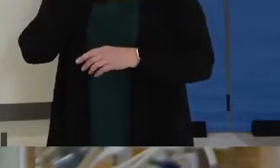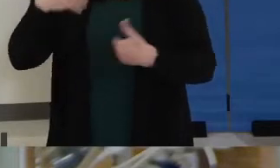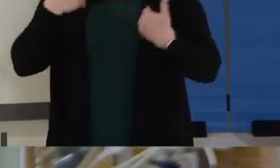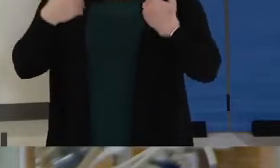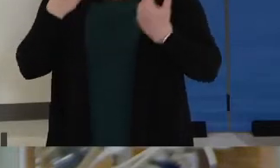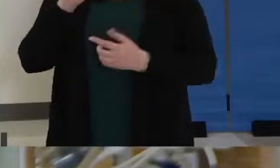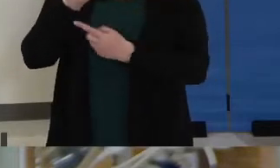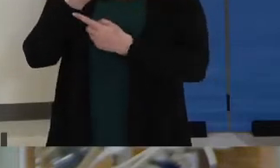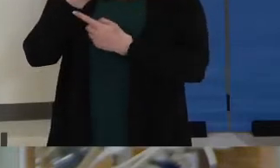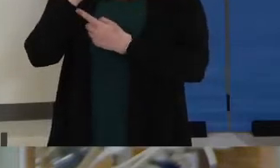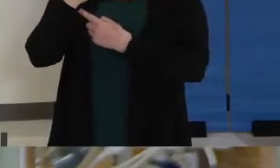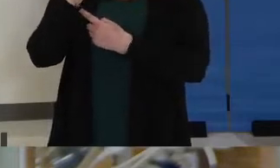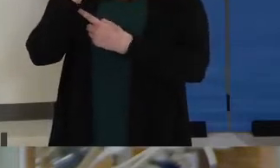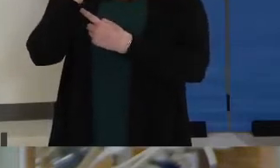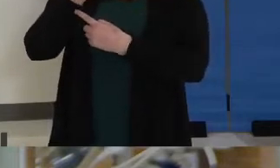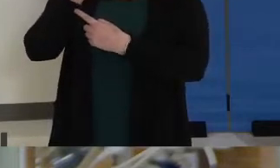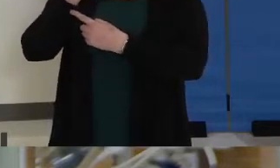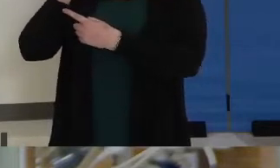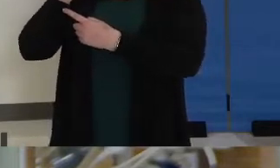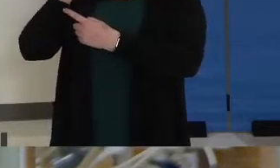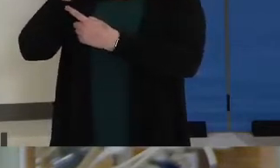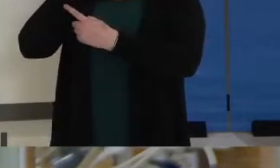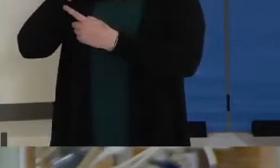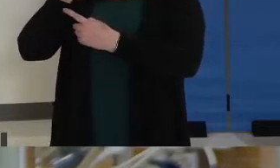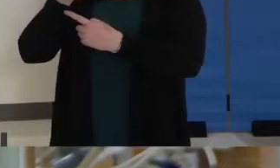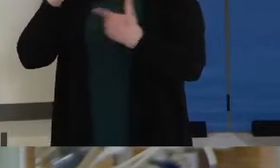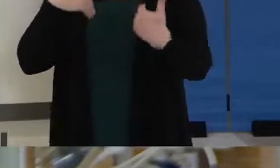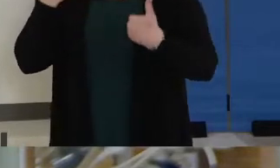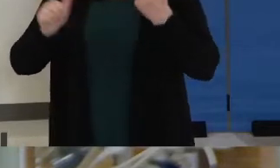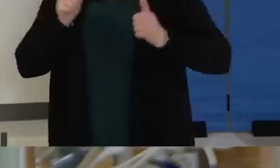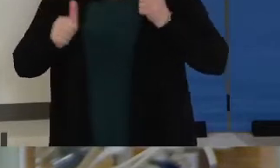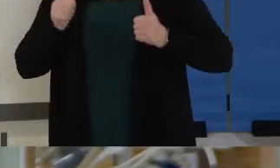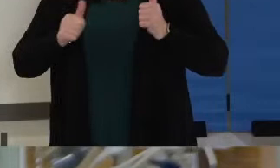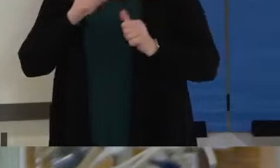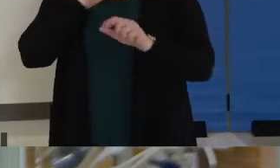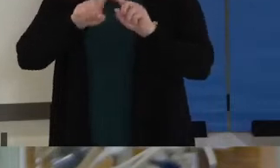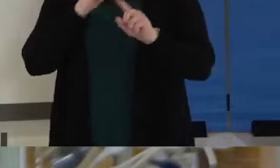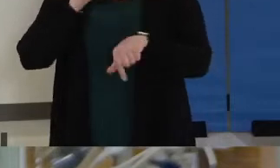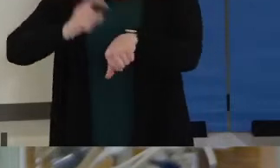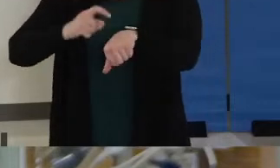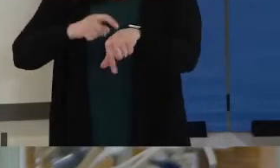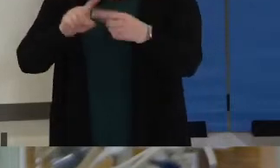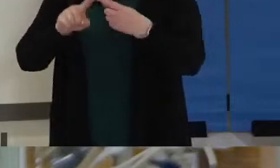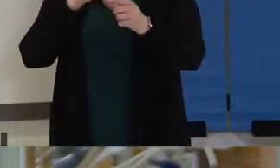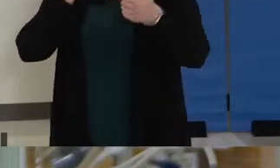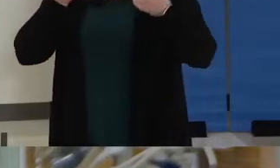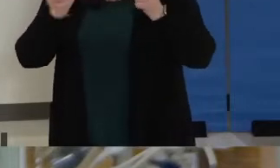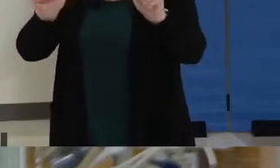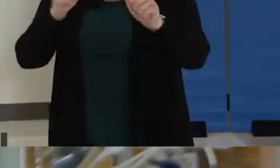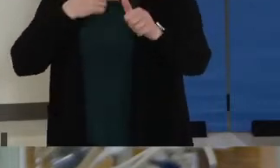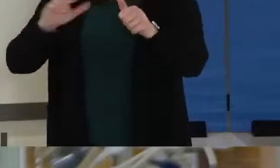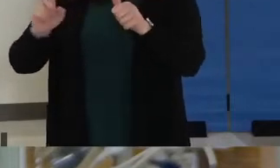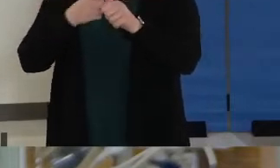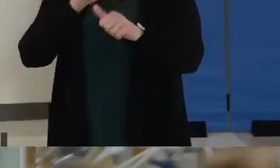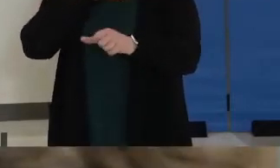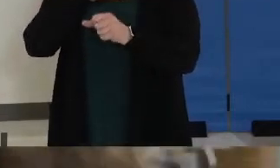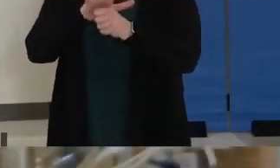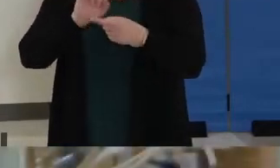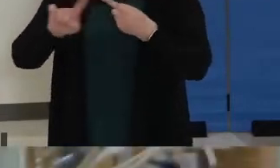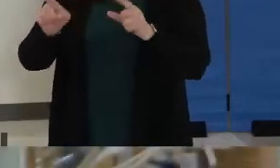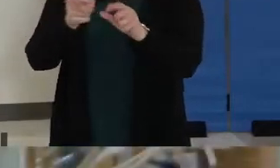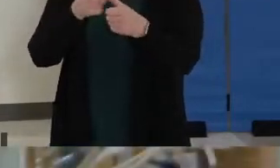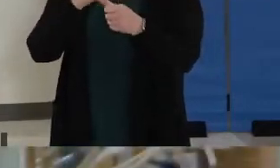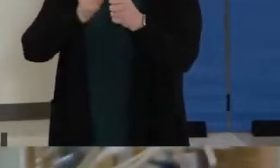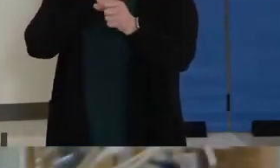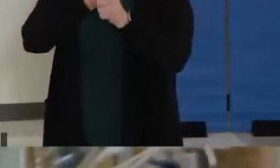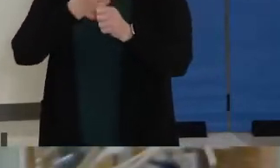decided that it was time to at least try to fulfill that promise. And in my first several years, I introduced what were known